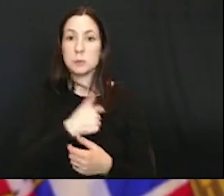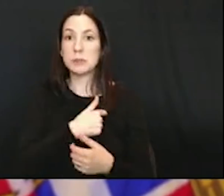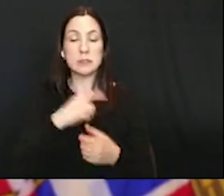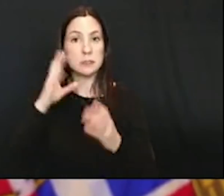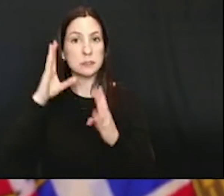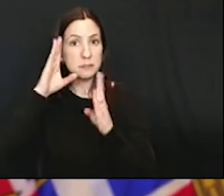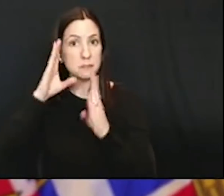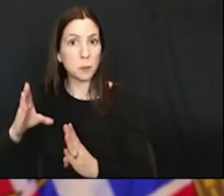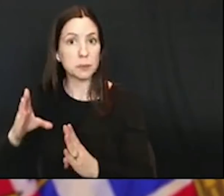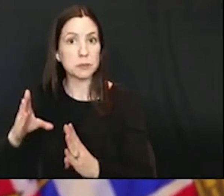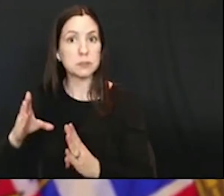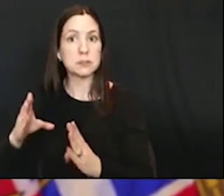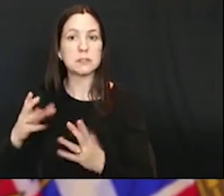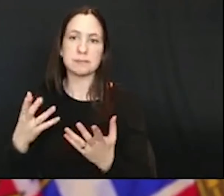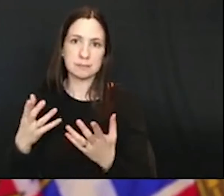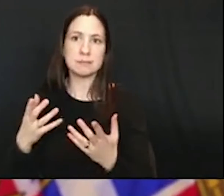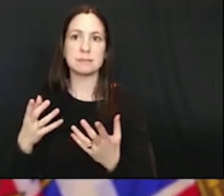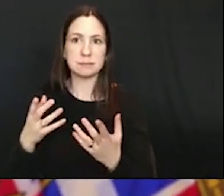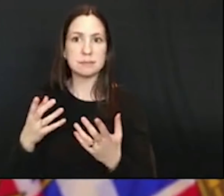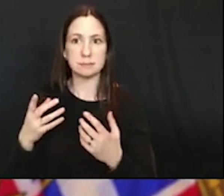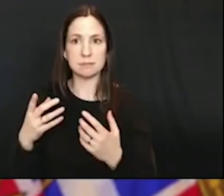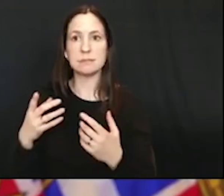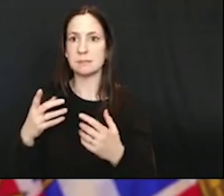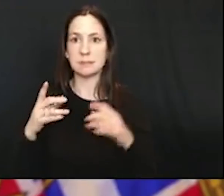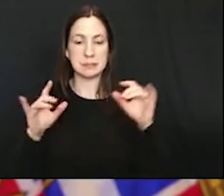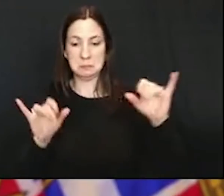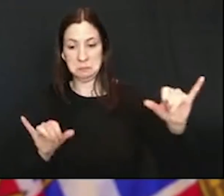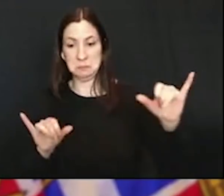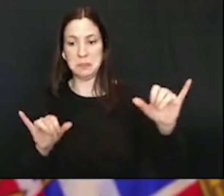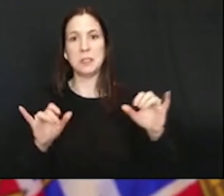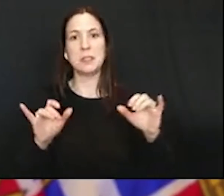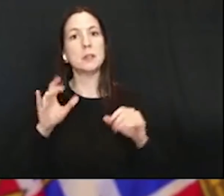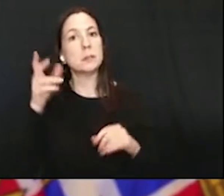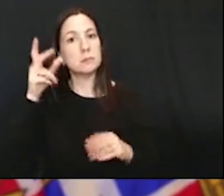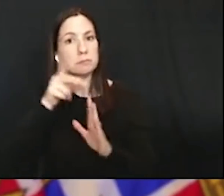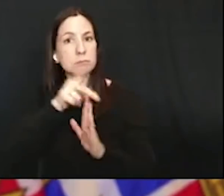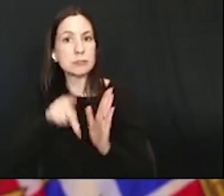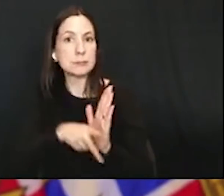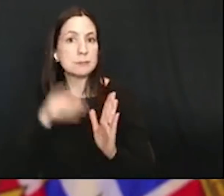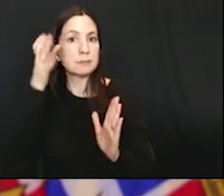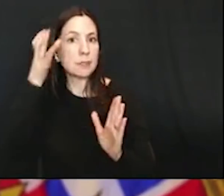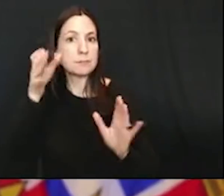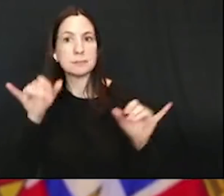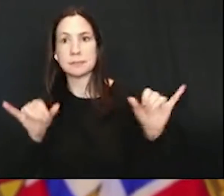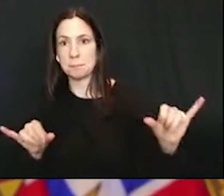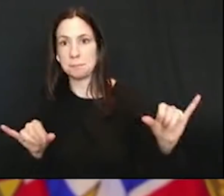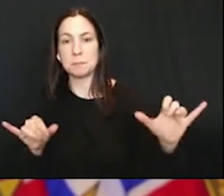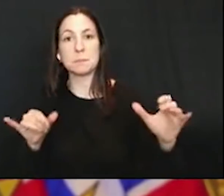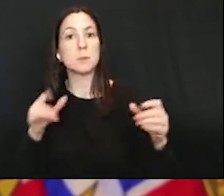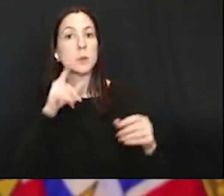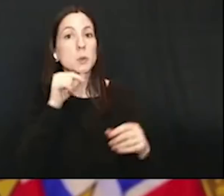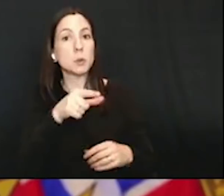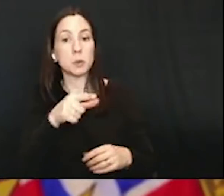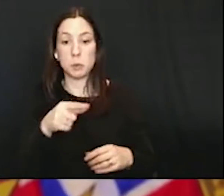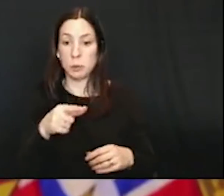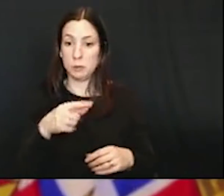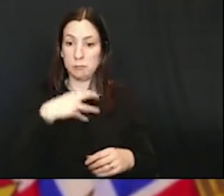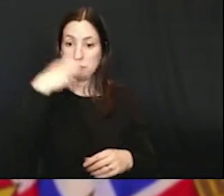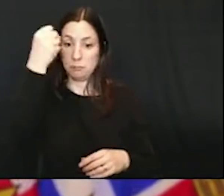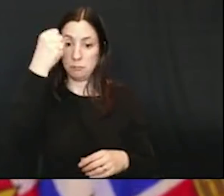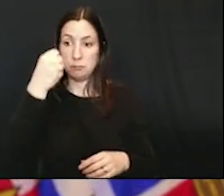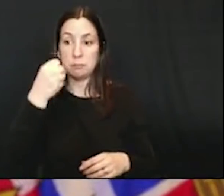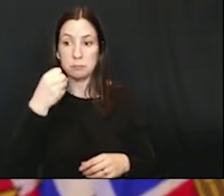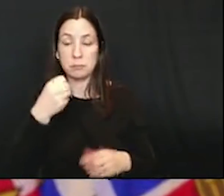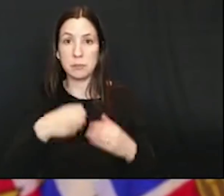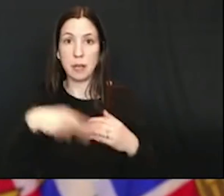focus, the focus has been the same in terms of protecting those who are most at risk because of